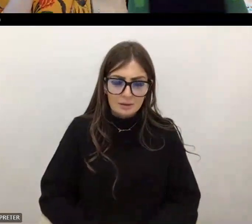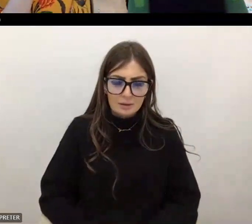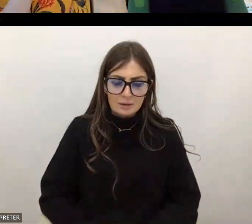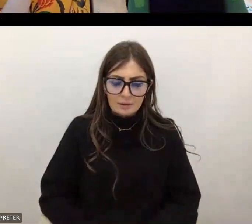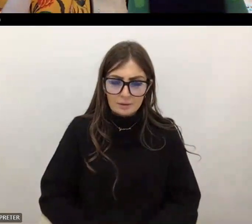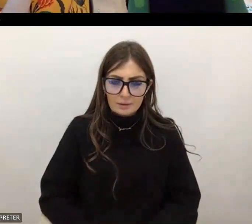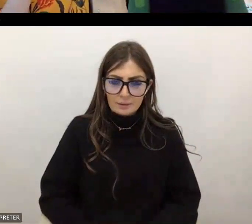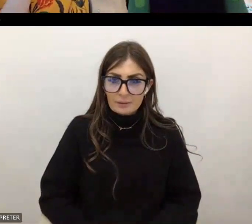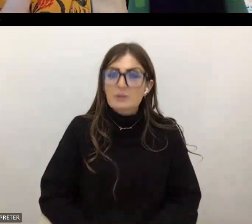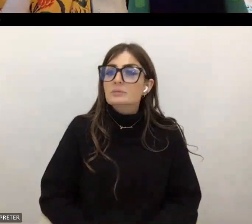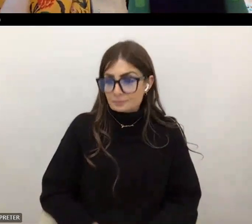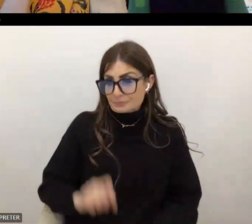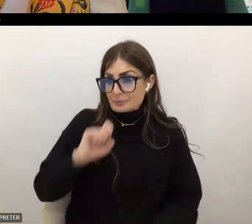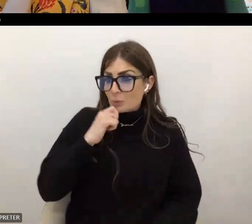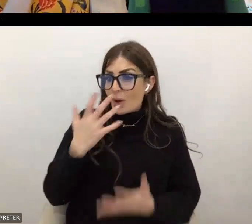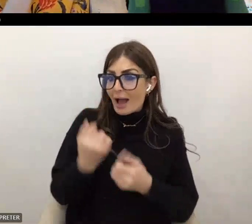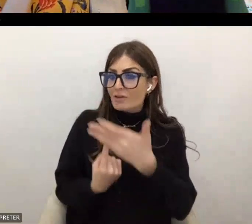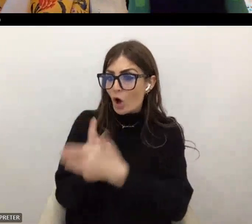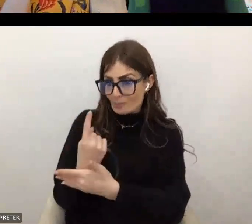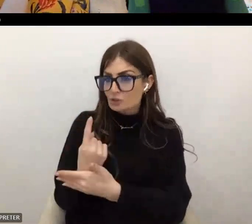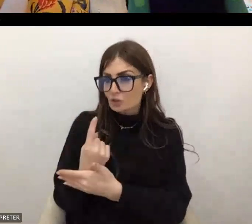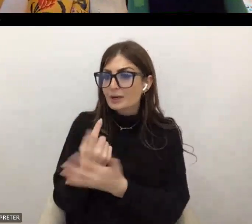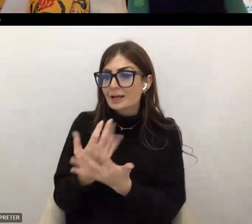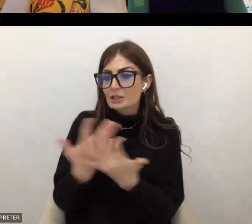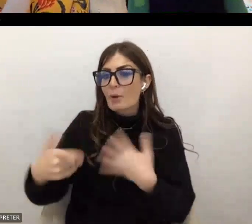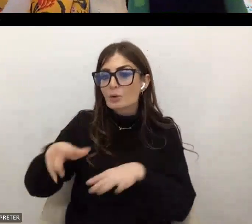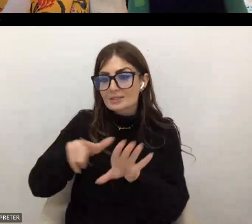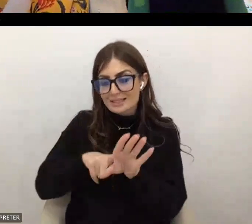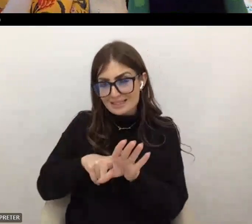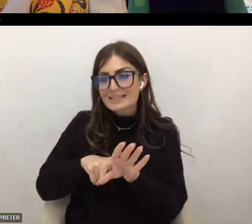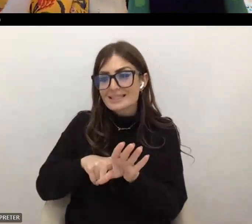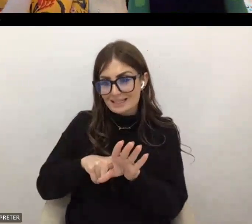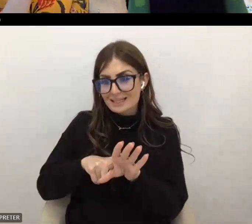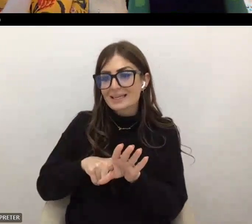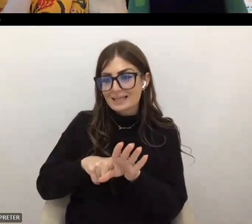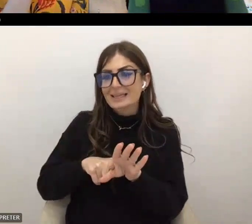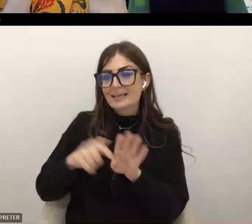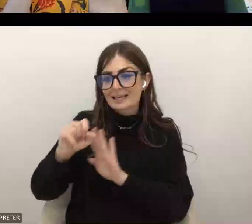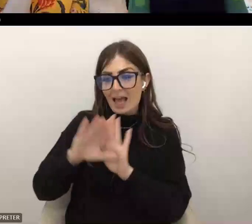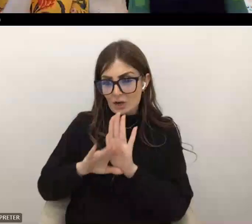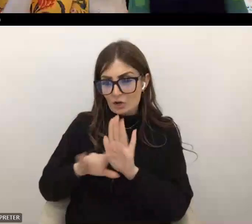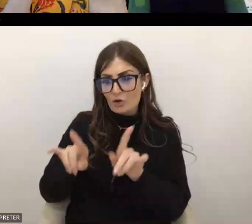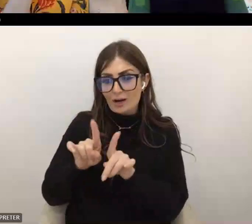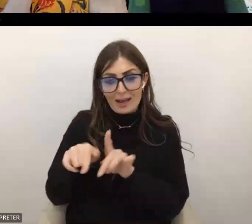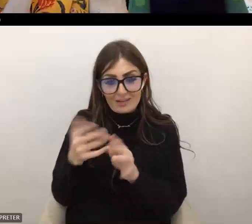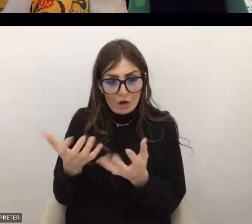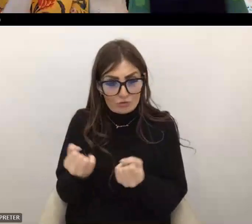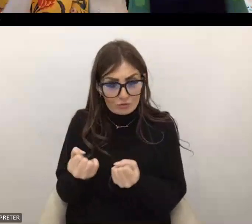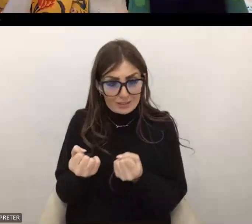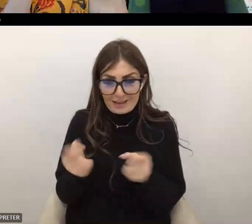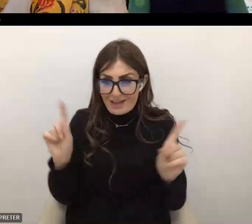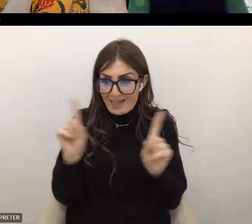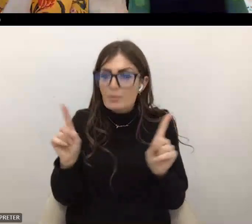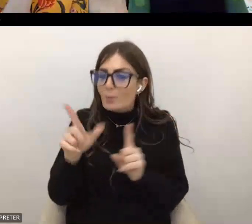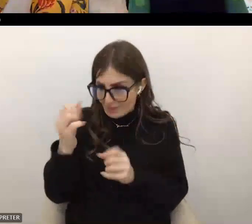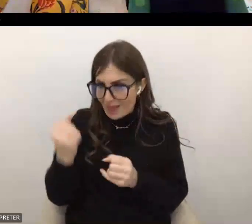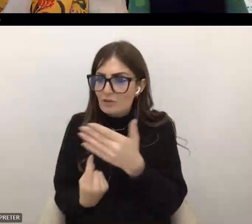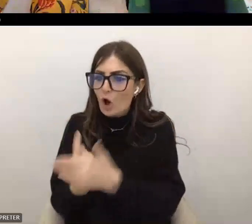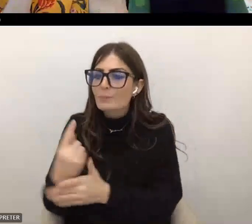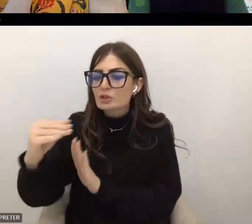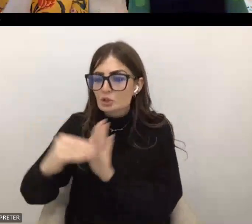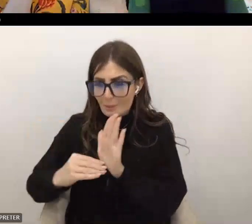They will have an opportunity to apply into the multi-year category. If they're not in receipt of multi-year funding, they have an opportunity to